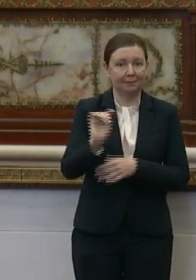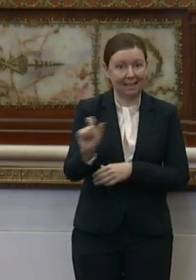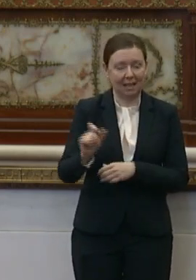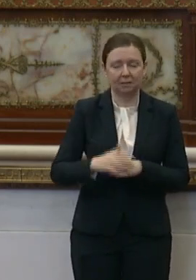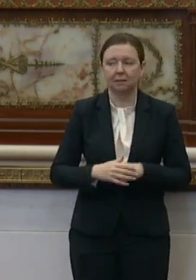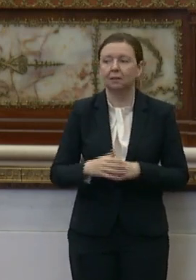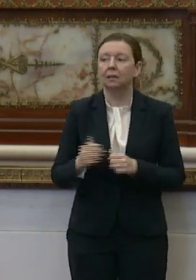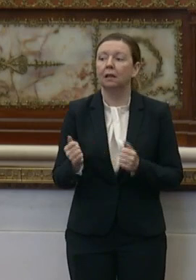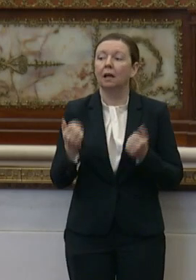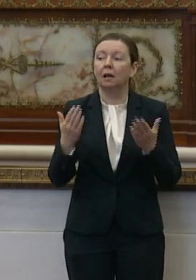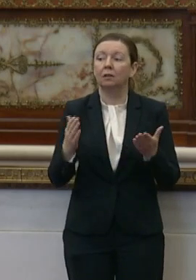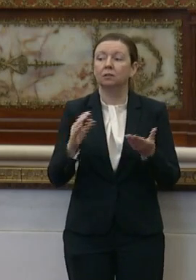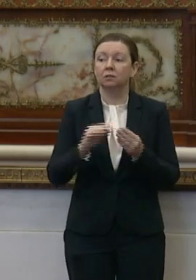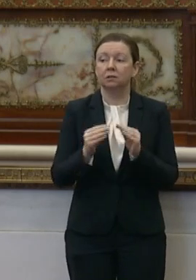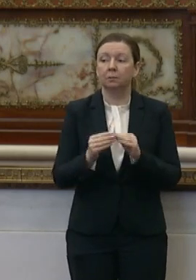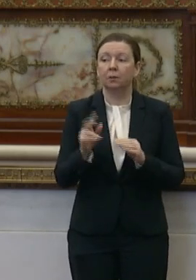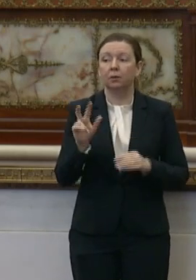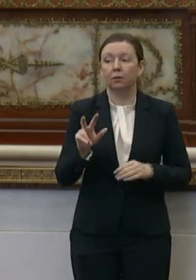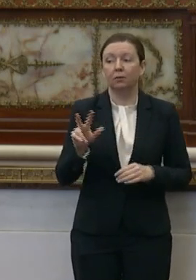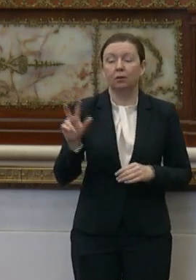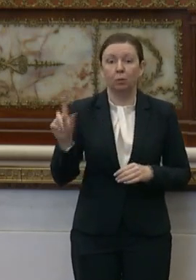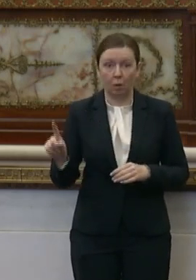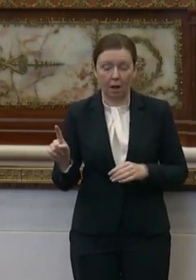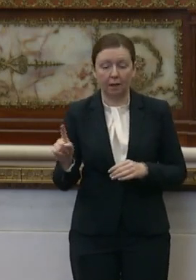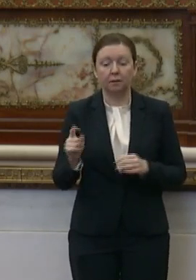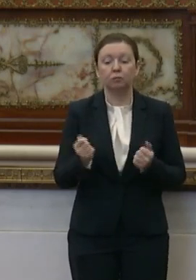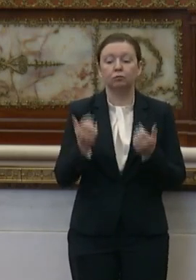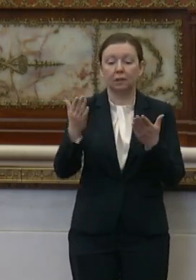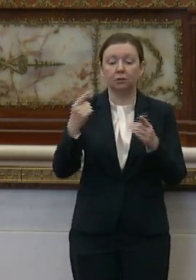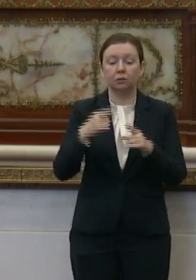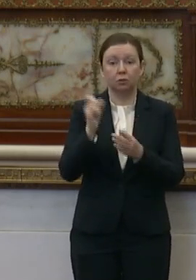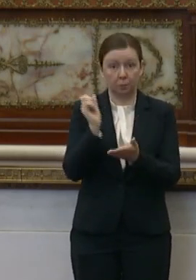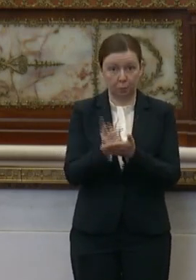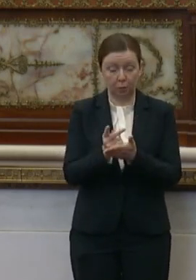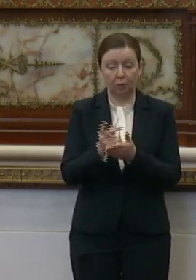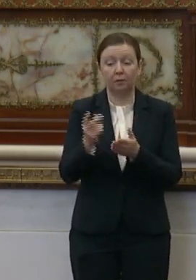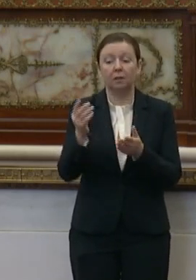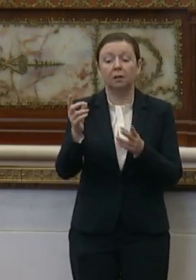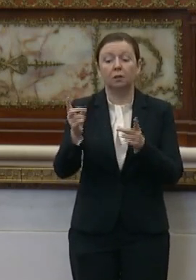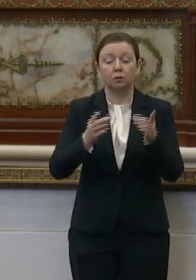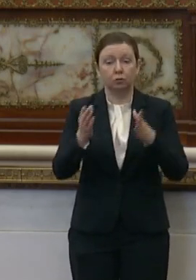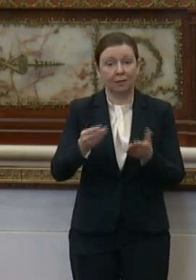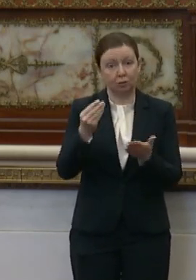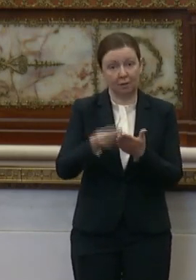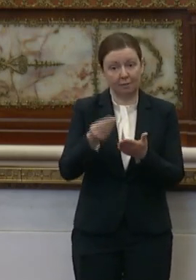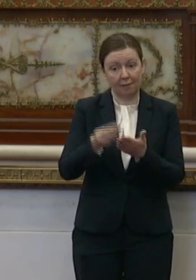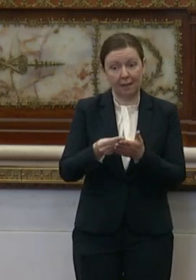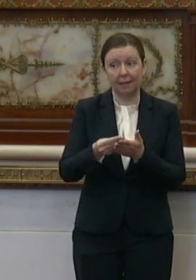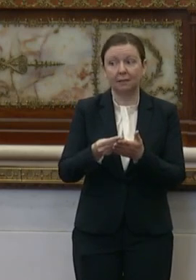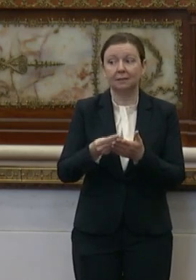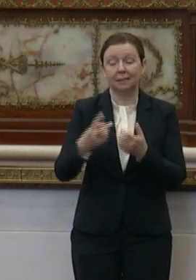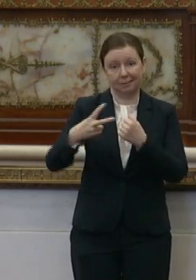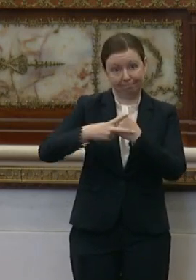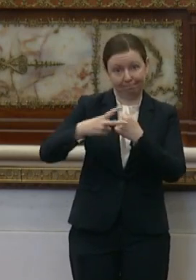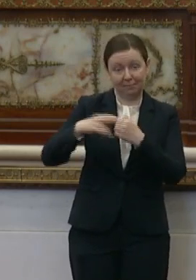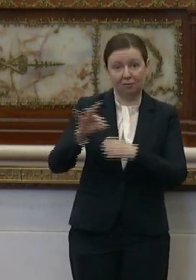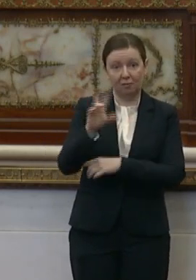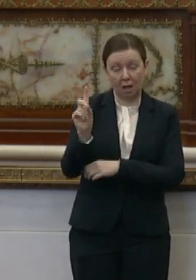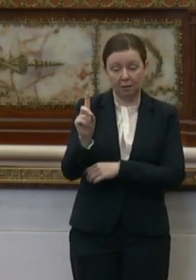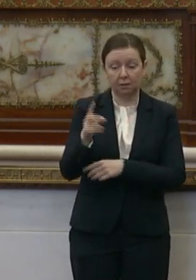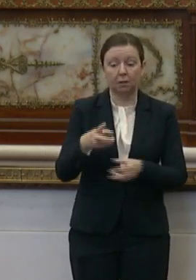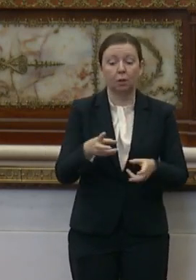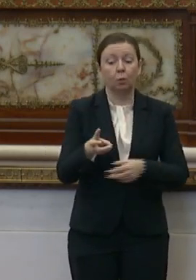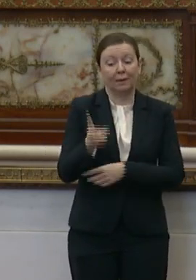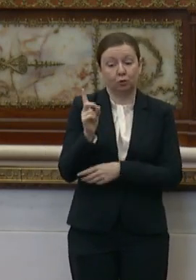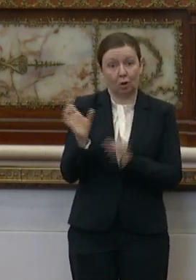and Resolution Number 200331, entitled The Resolution Approving the Director of Finance's Budget Stabilization Reserve Fund Withdrawal